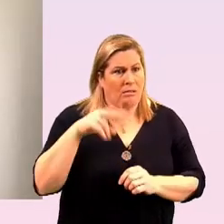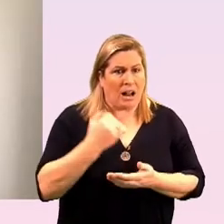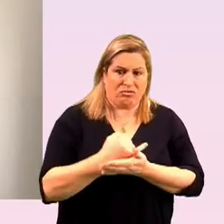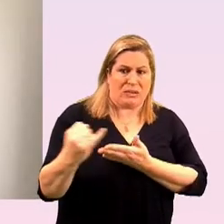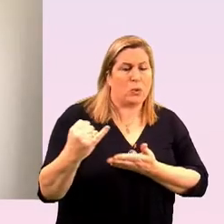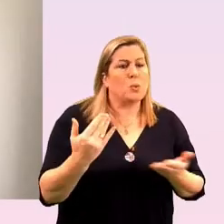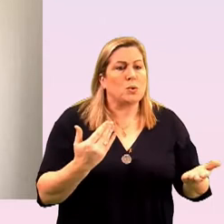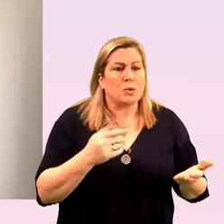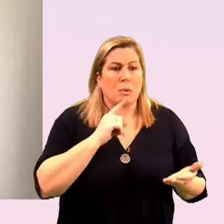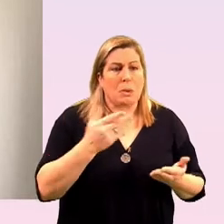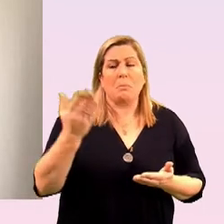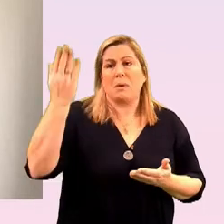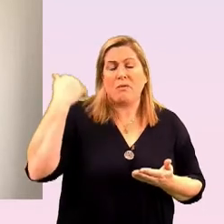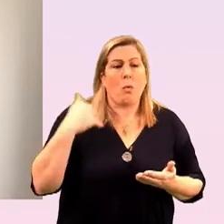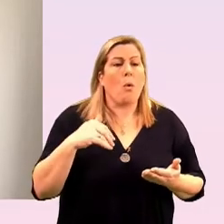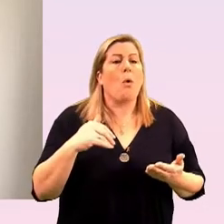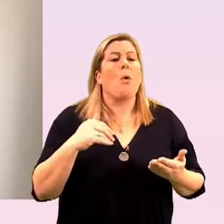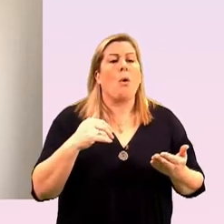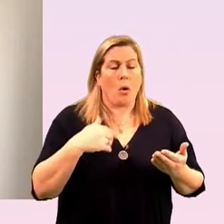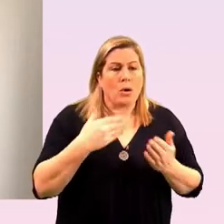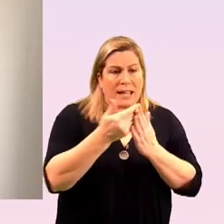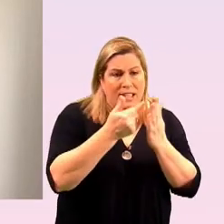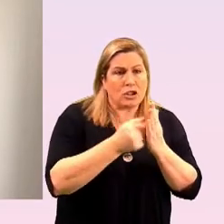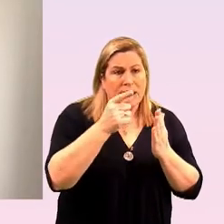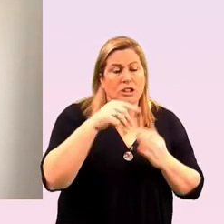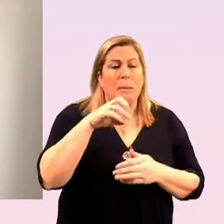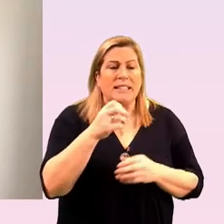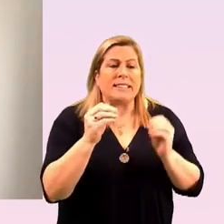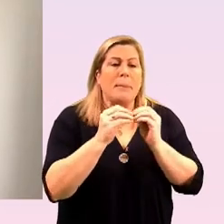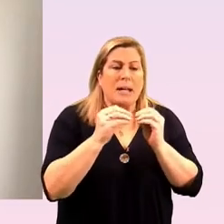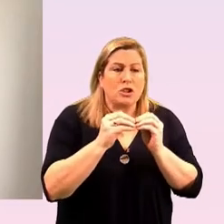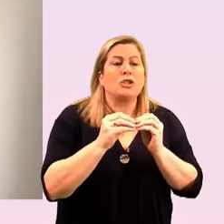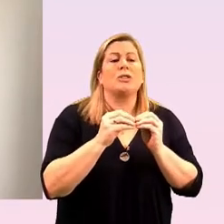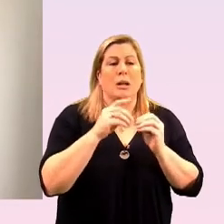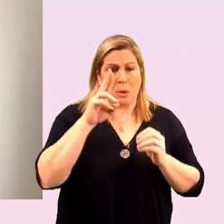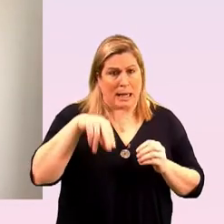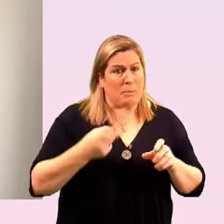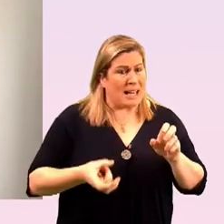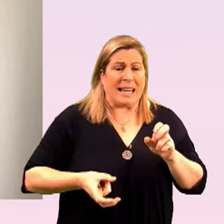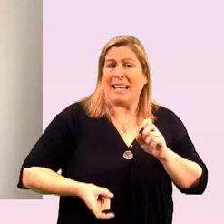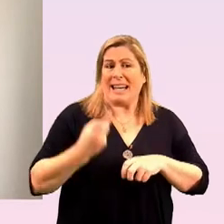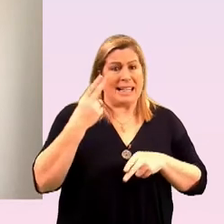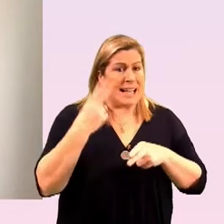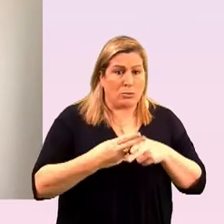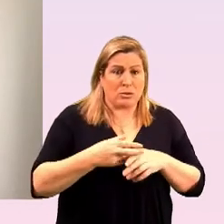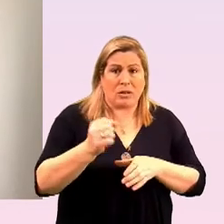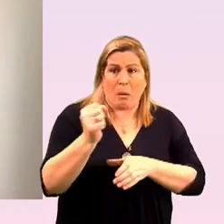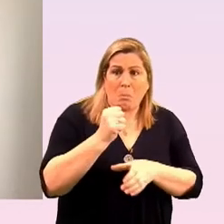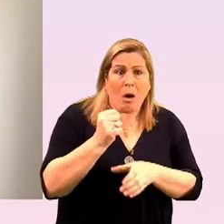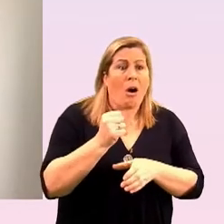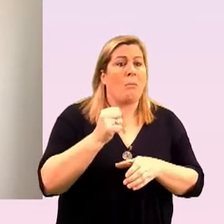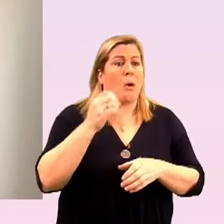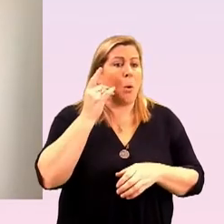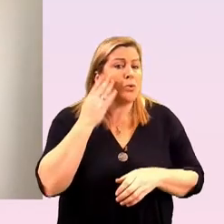be, before the anti-discrimination legislation that Martina referenced, we could actually be kicked out of a bar or a hotel, refused